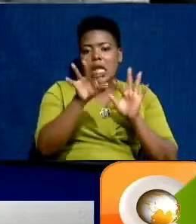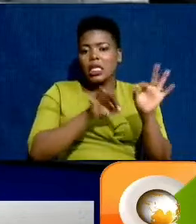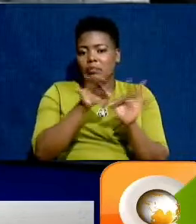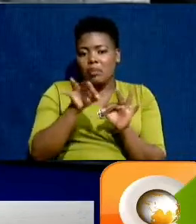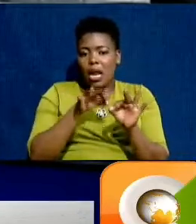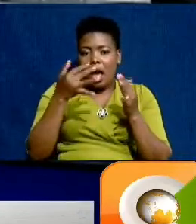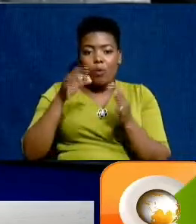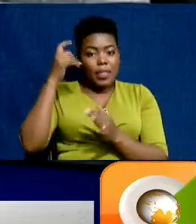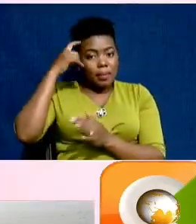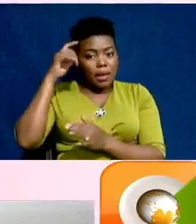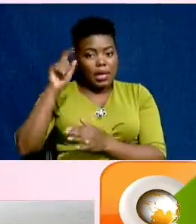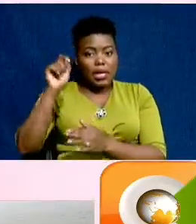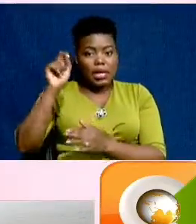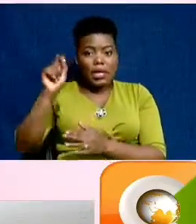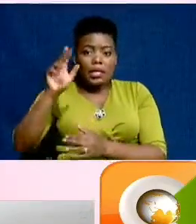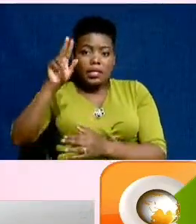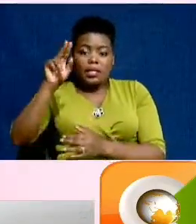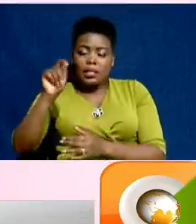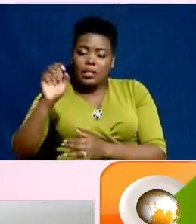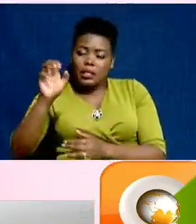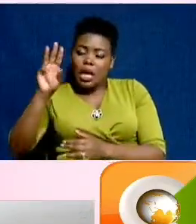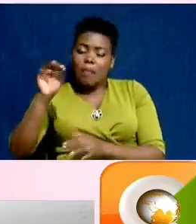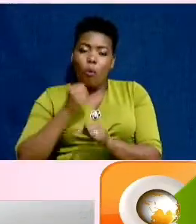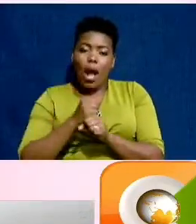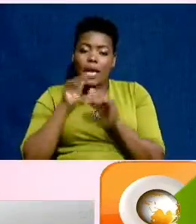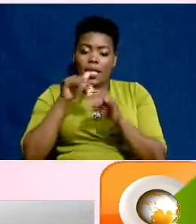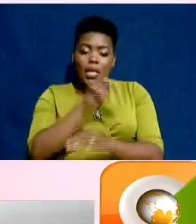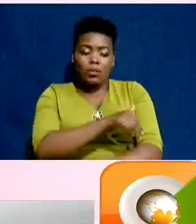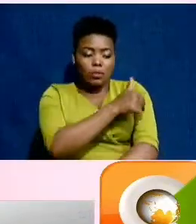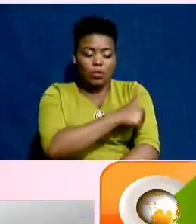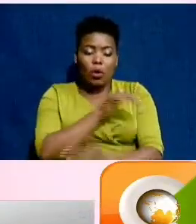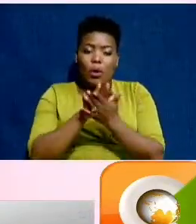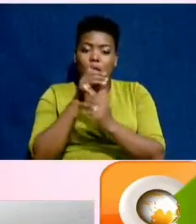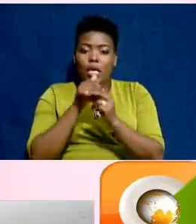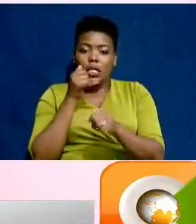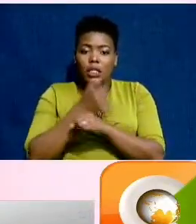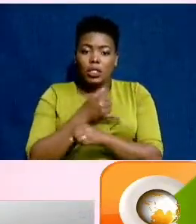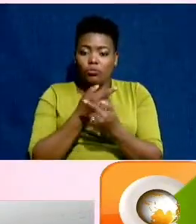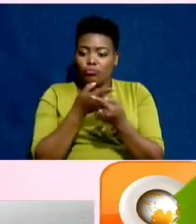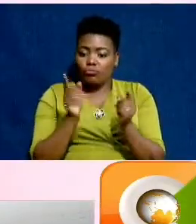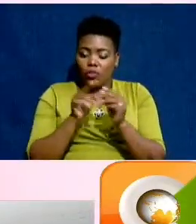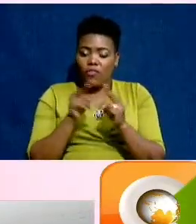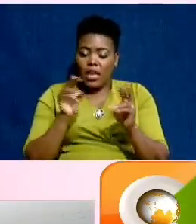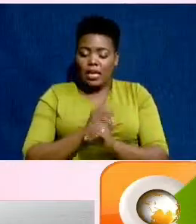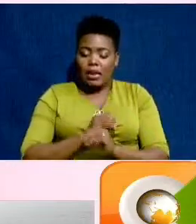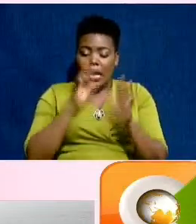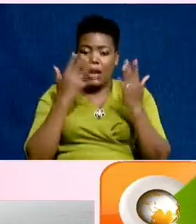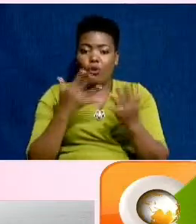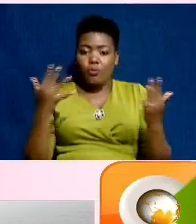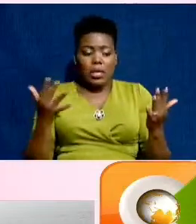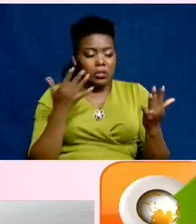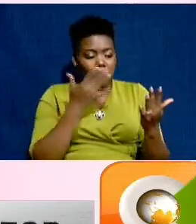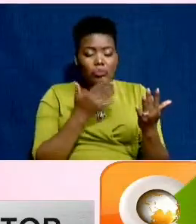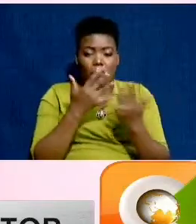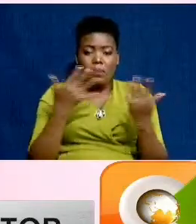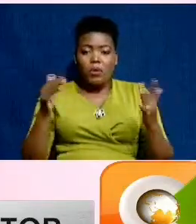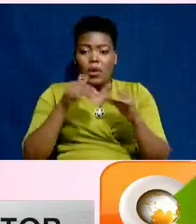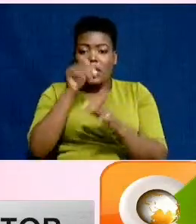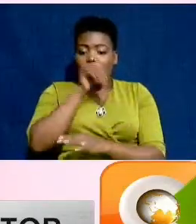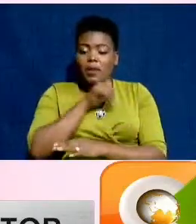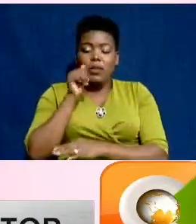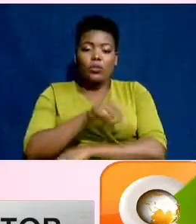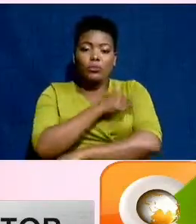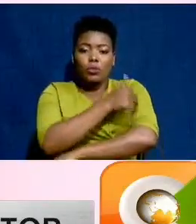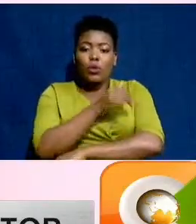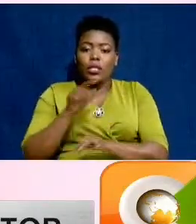brainstem reflex. And these are now in the hospital where we institute very clear documentation. All right, in the private hospital